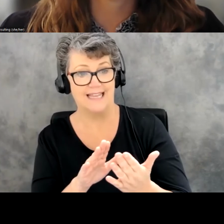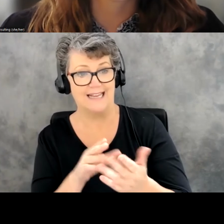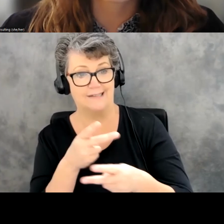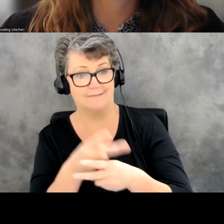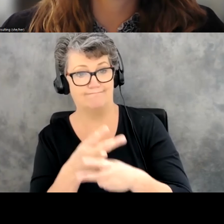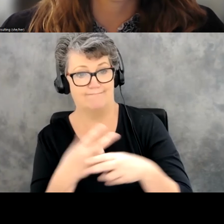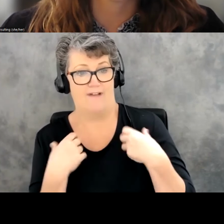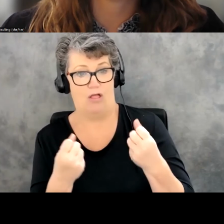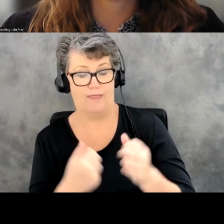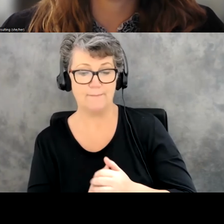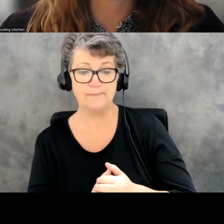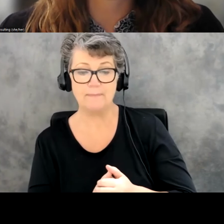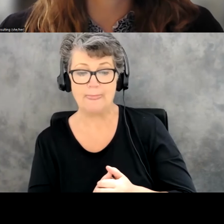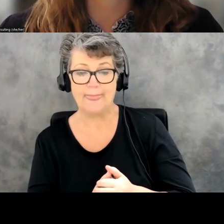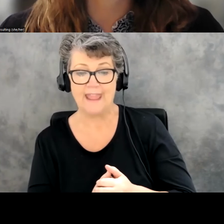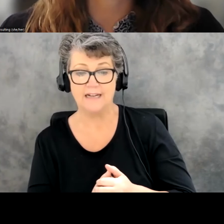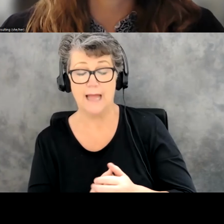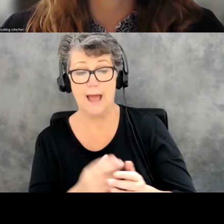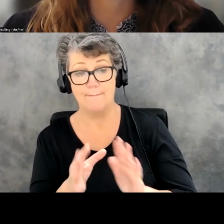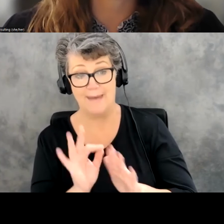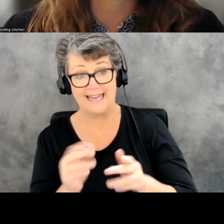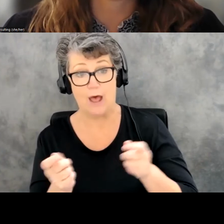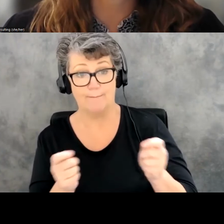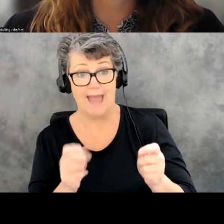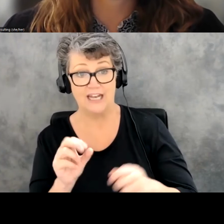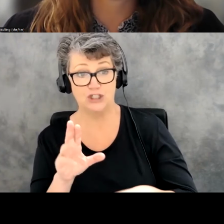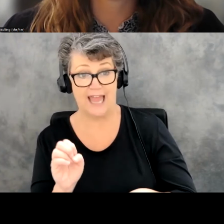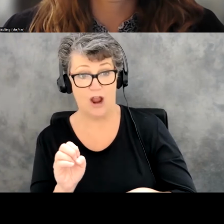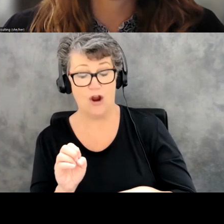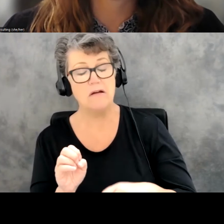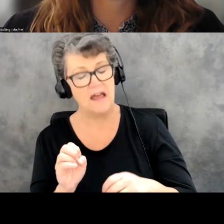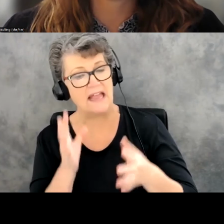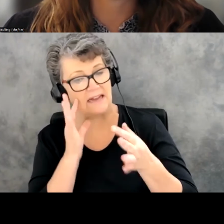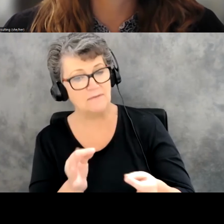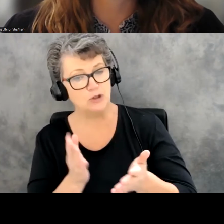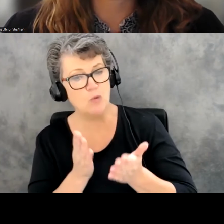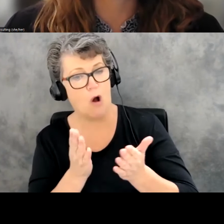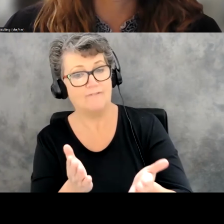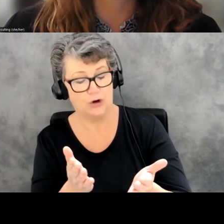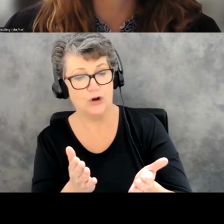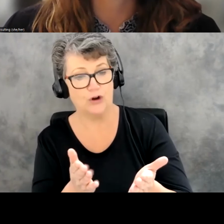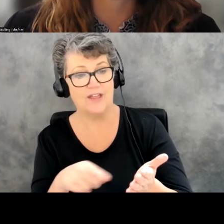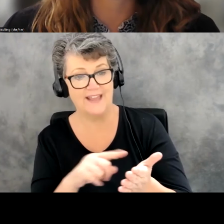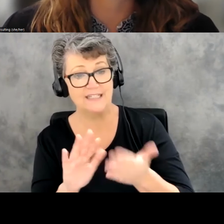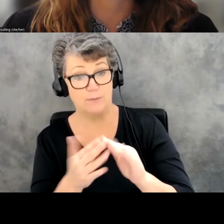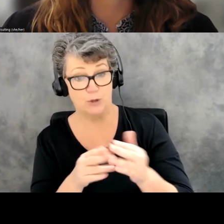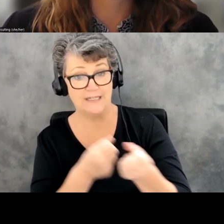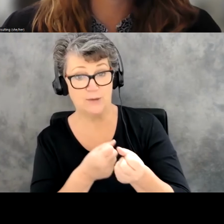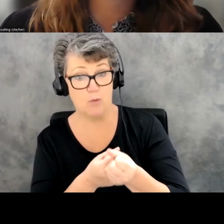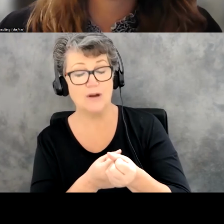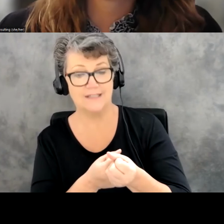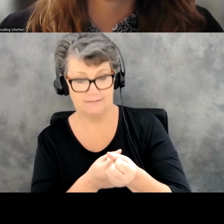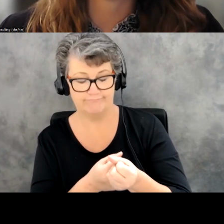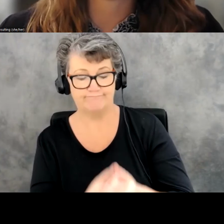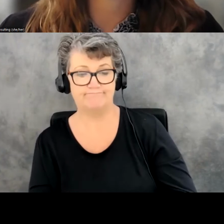did say that Medi-Cal managed care plans may elect to offer these community supports. So it is an